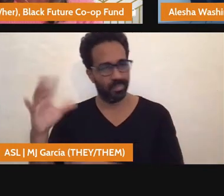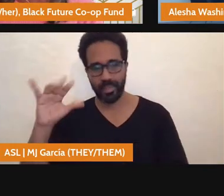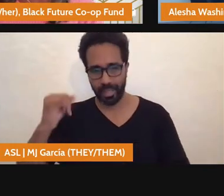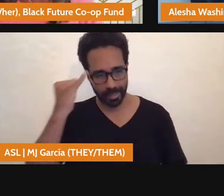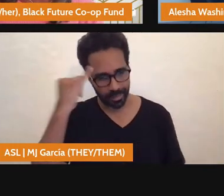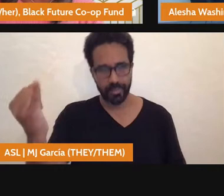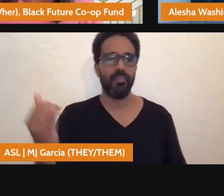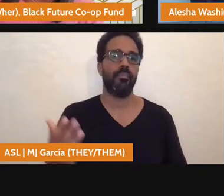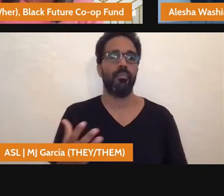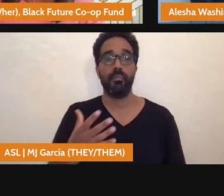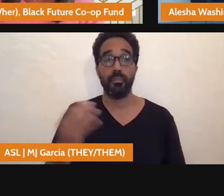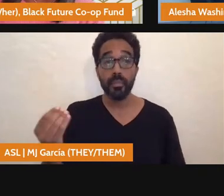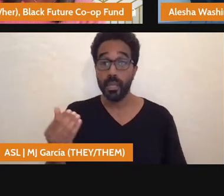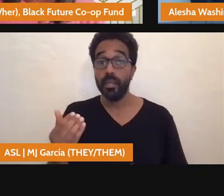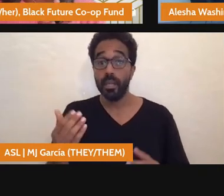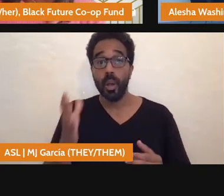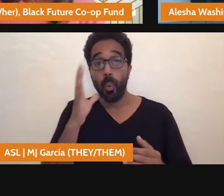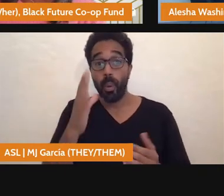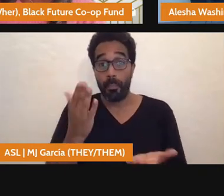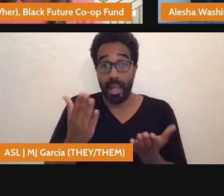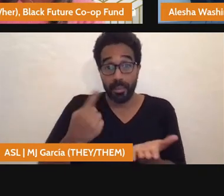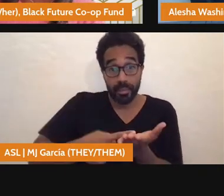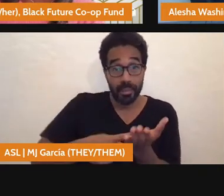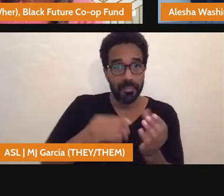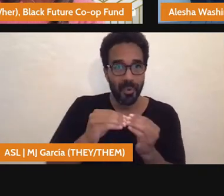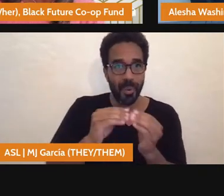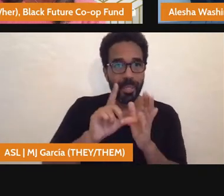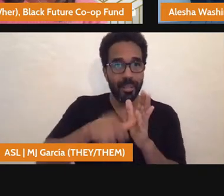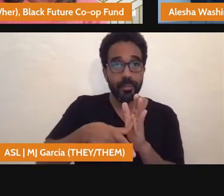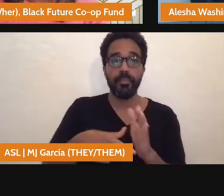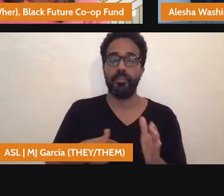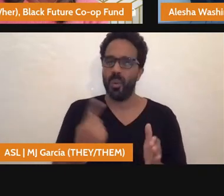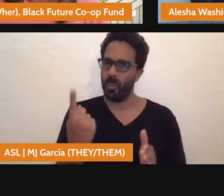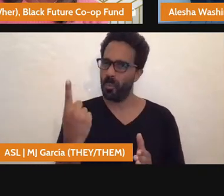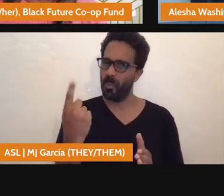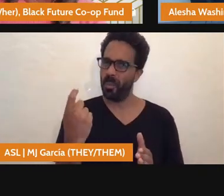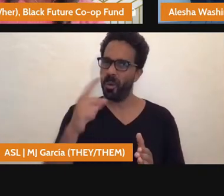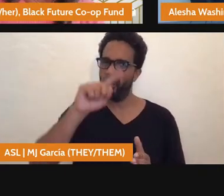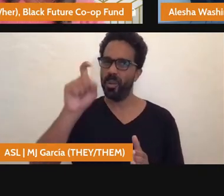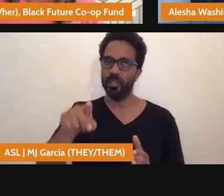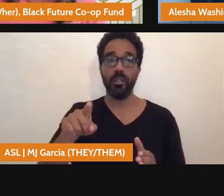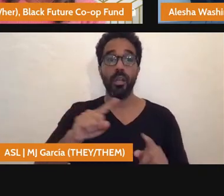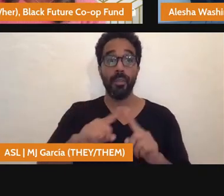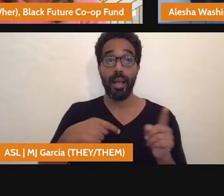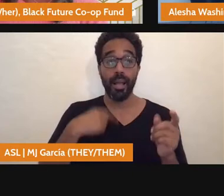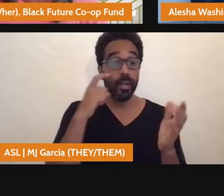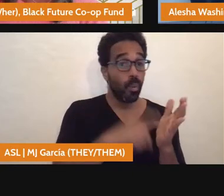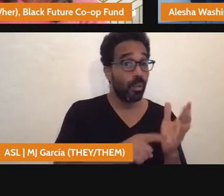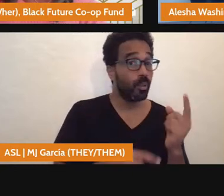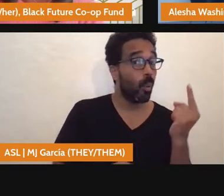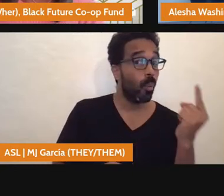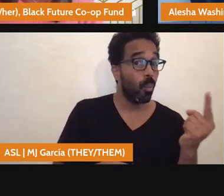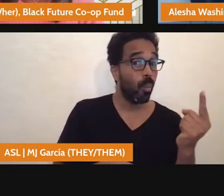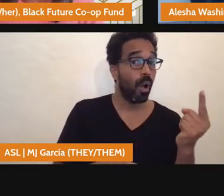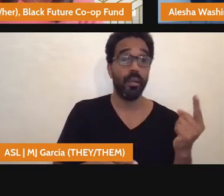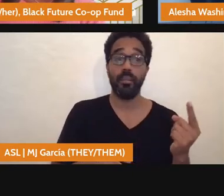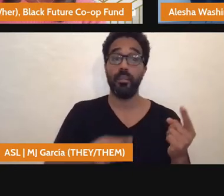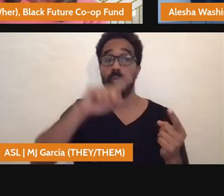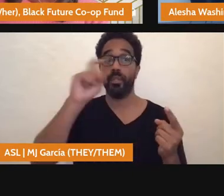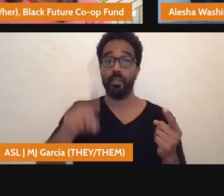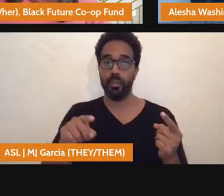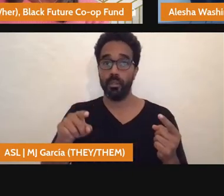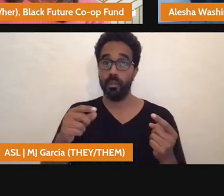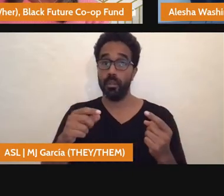able to revisit them when we get to questions. I do have one more question for you all, but there's a great question about, does pro-Black mean anti-white? And